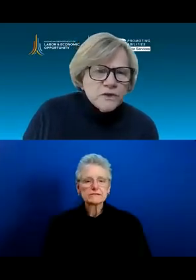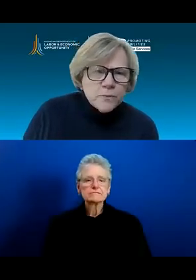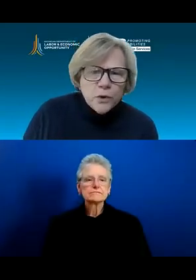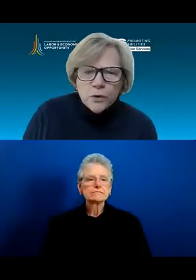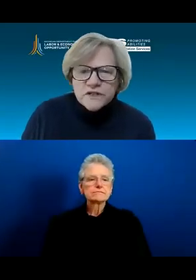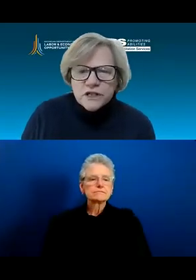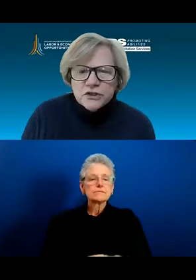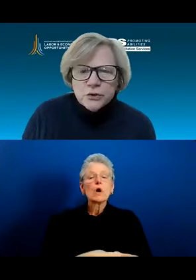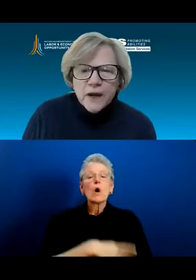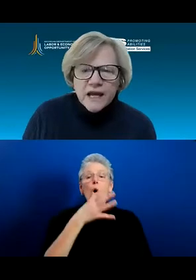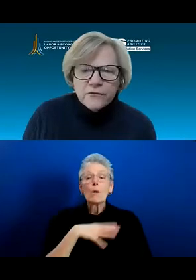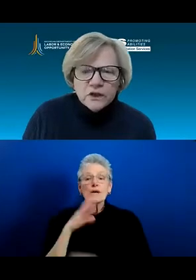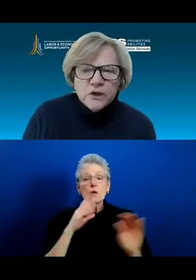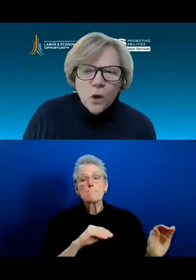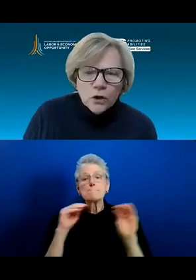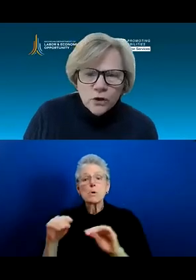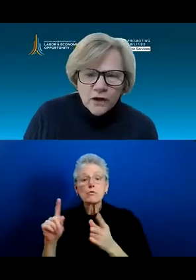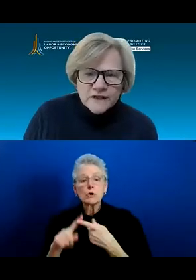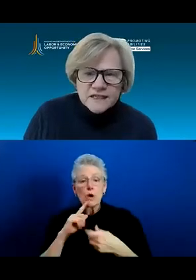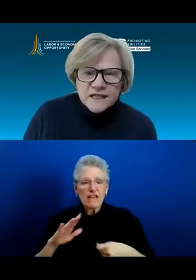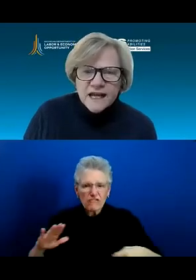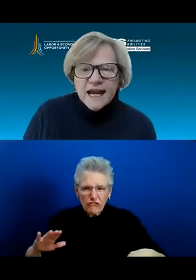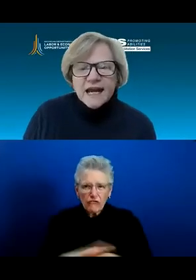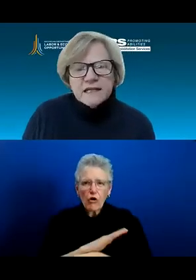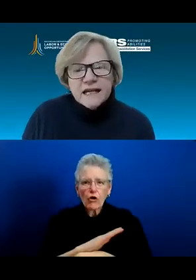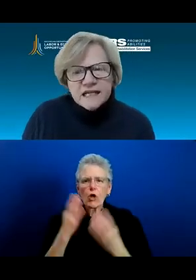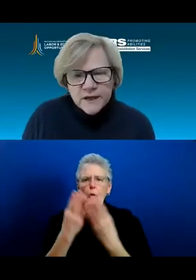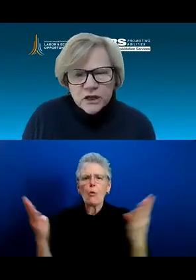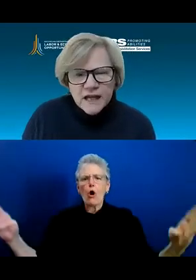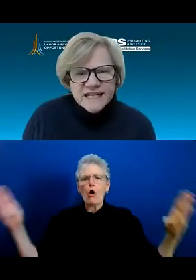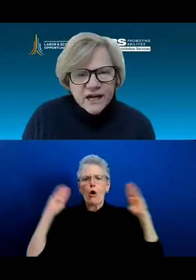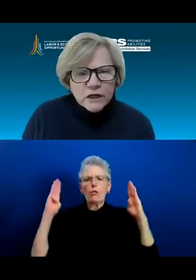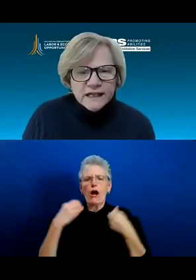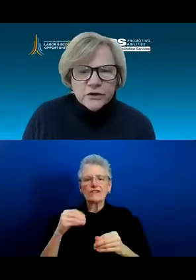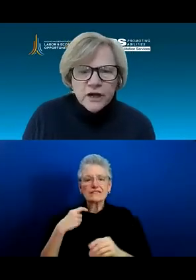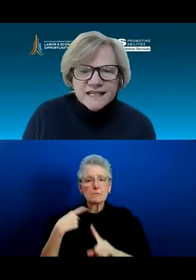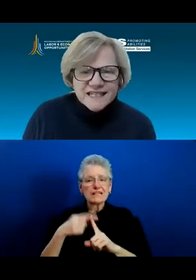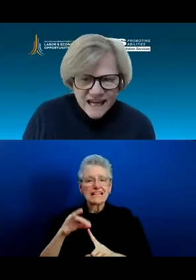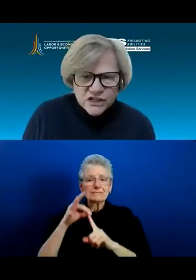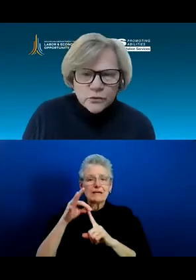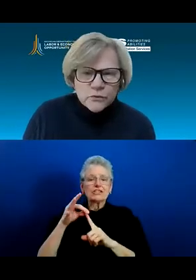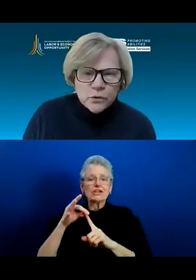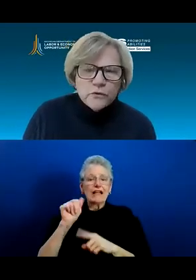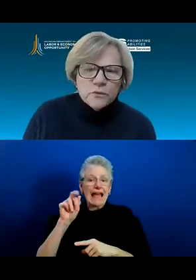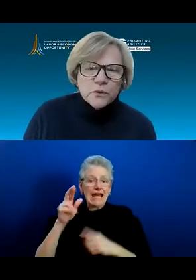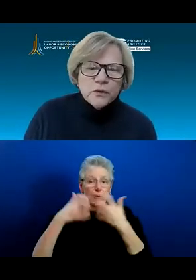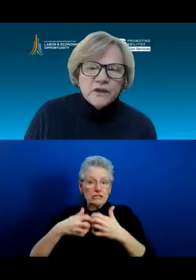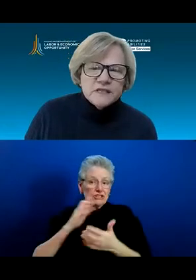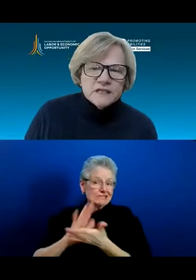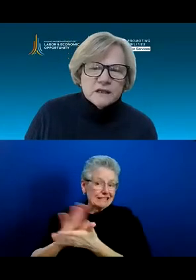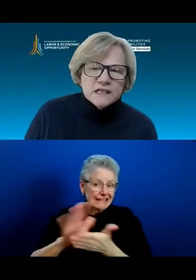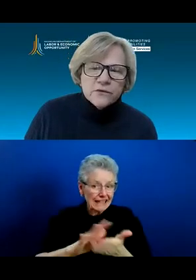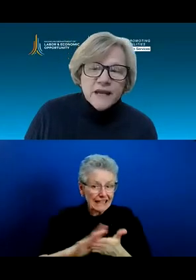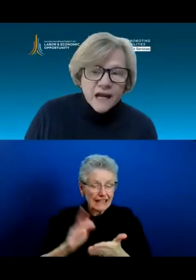She was moved to a fully walled office, and a specialized air cleaner designed to remove